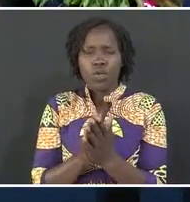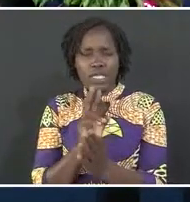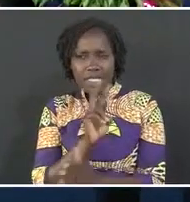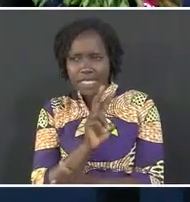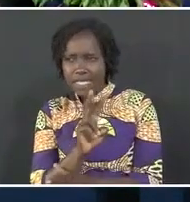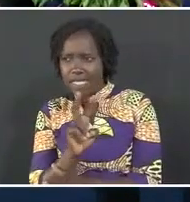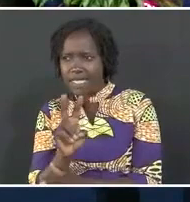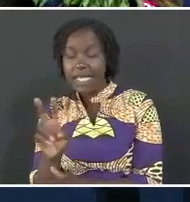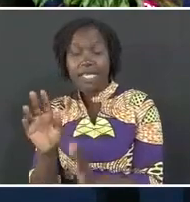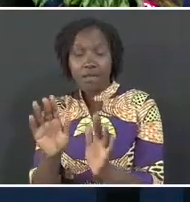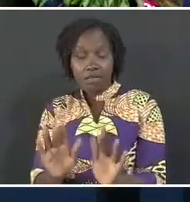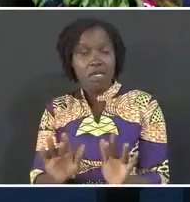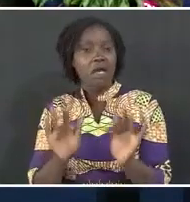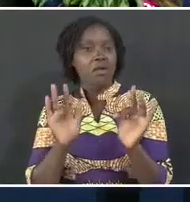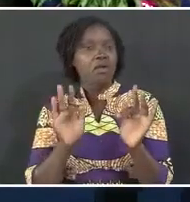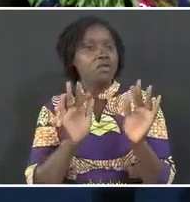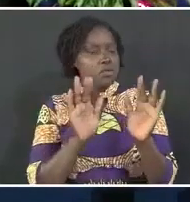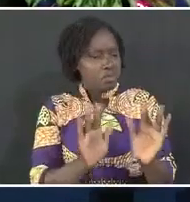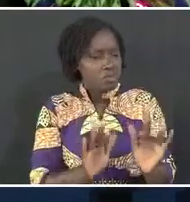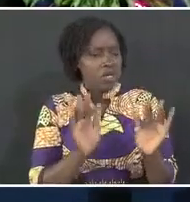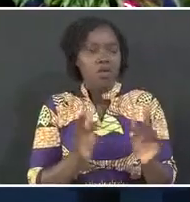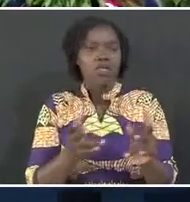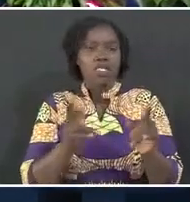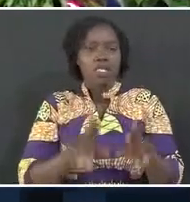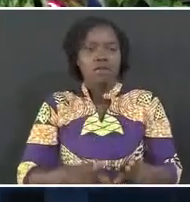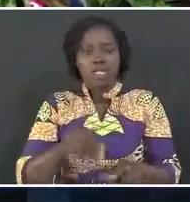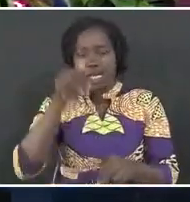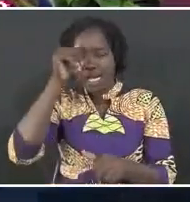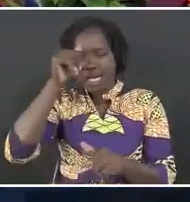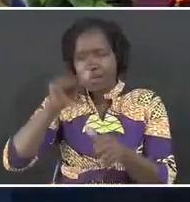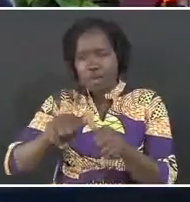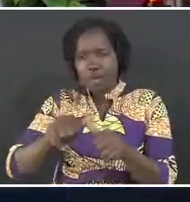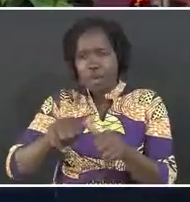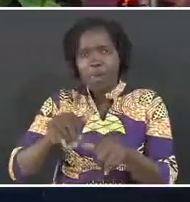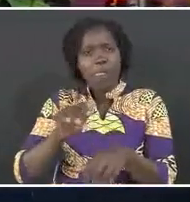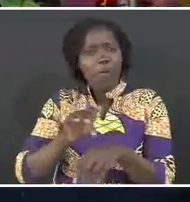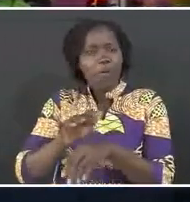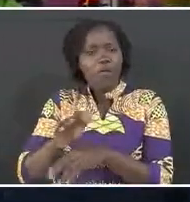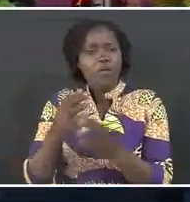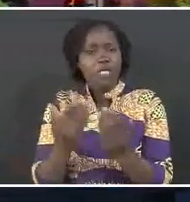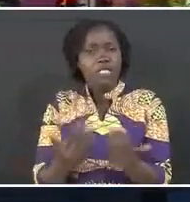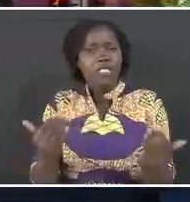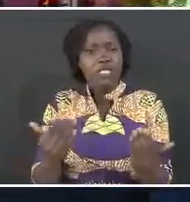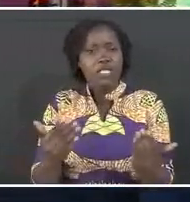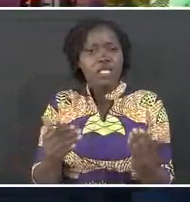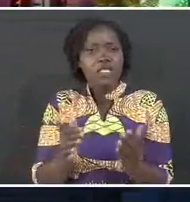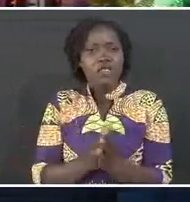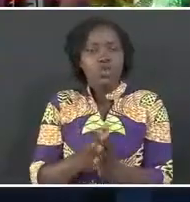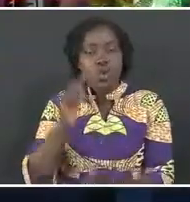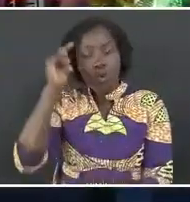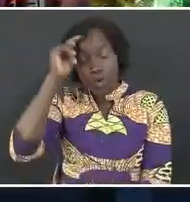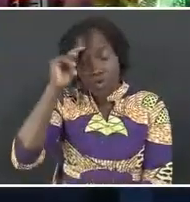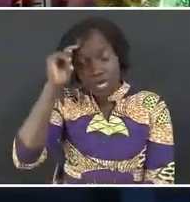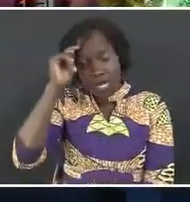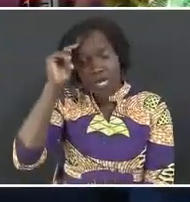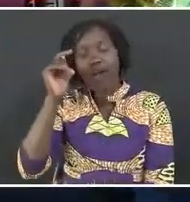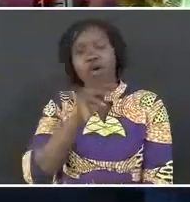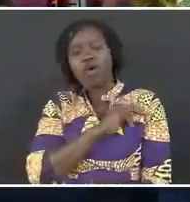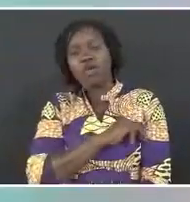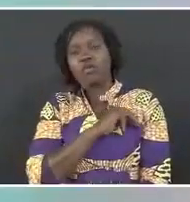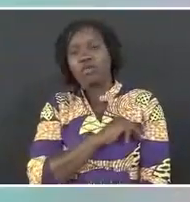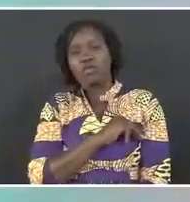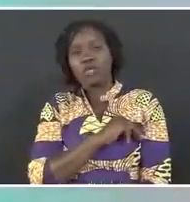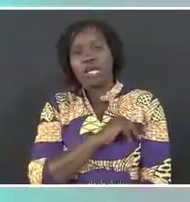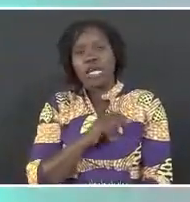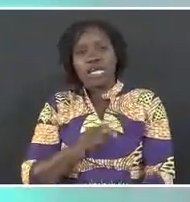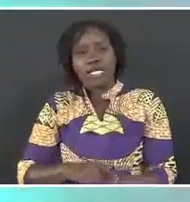seeing miracles happen. I remember this time we went with the children to Tharaka on mission. And it was